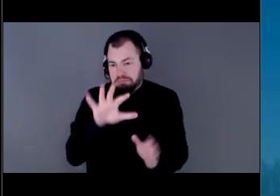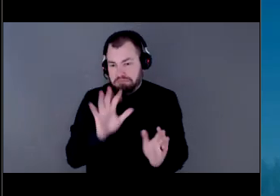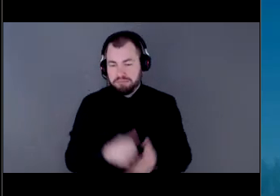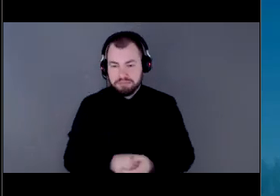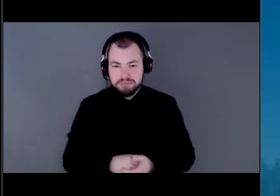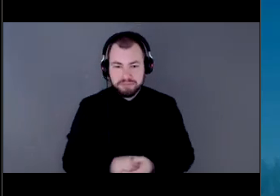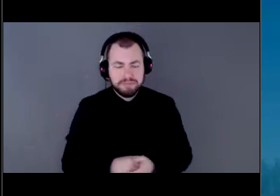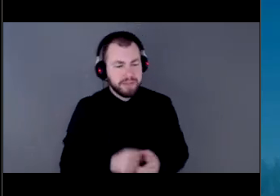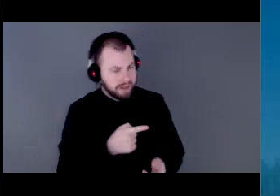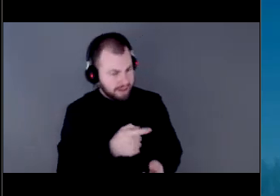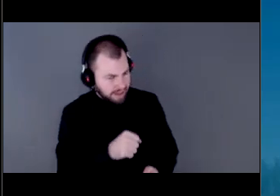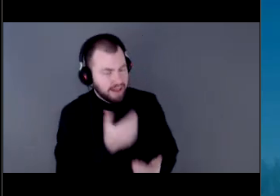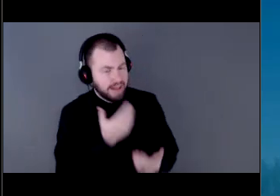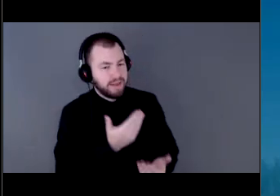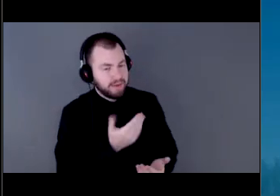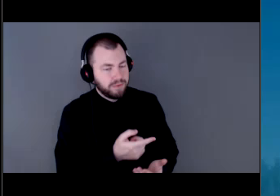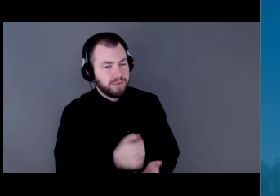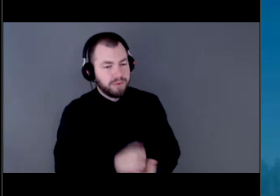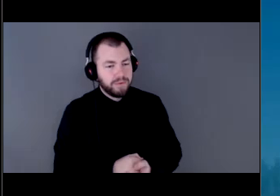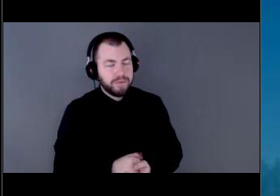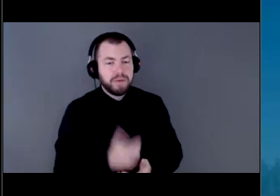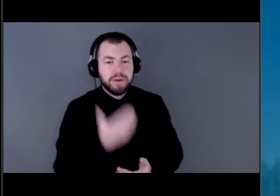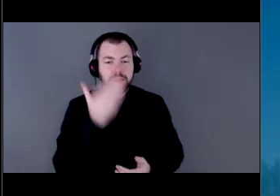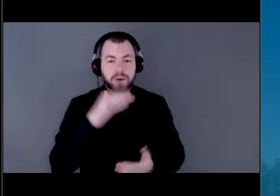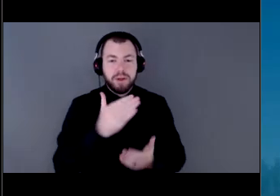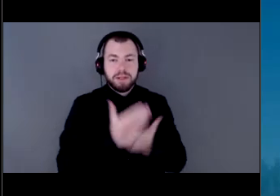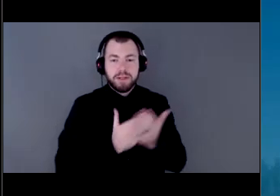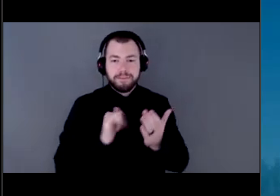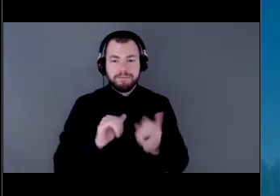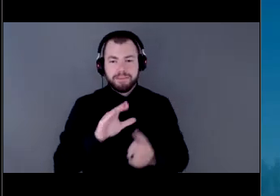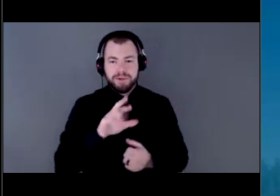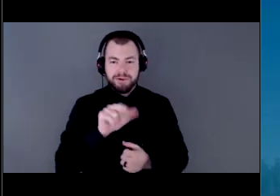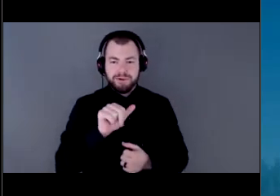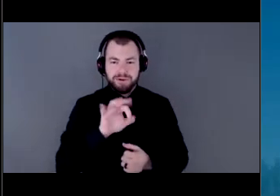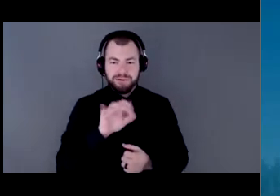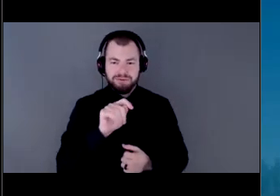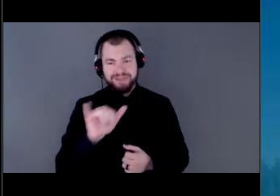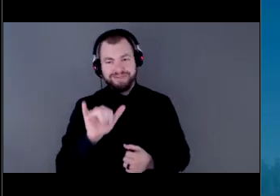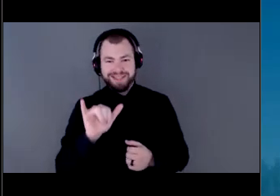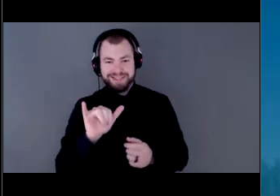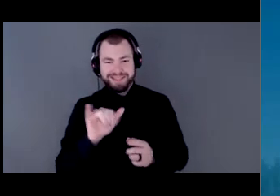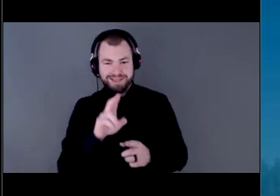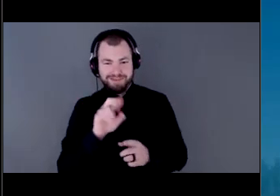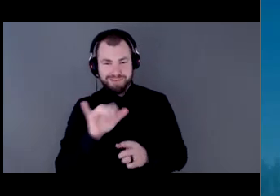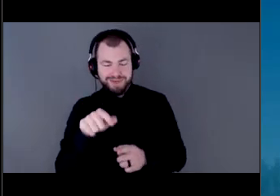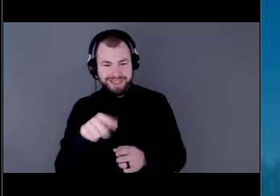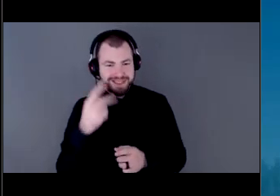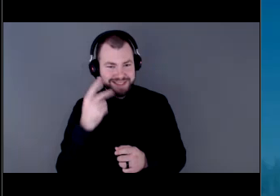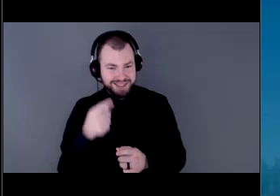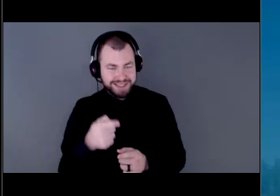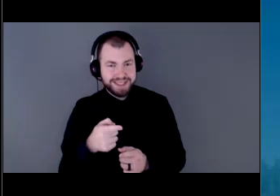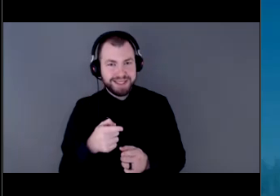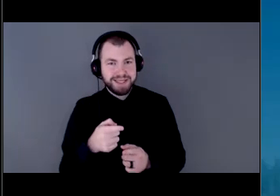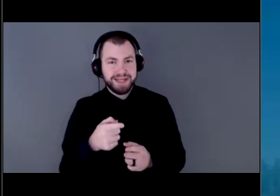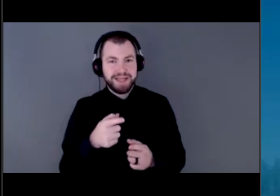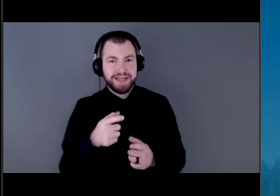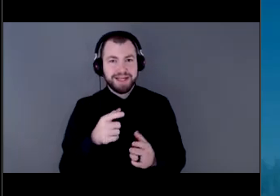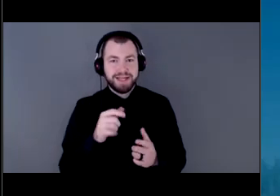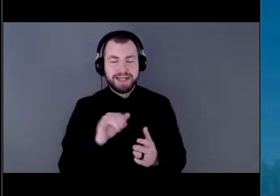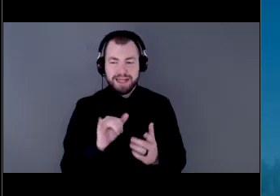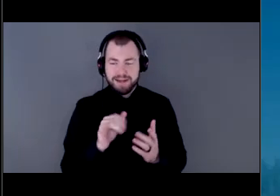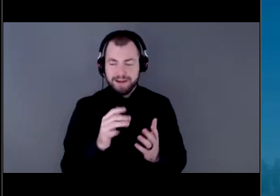that. Some of those crafty buoys that you see are intentionally sort of agnostic. I don't know what the